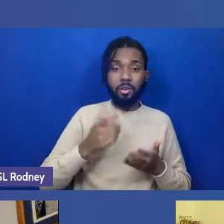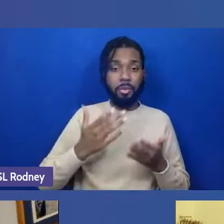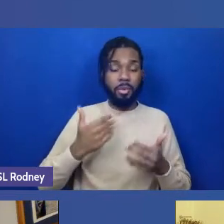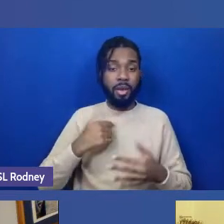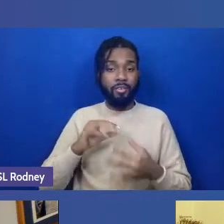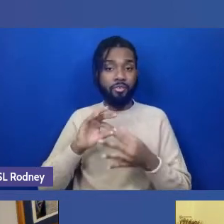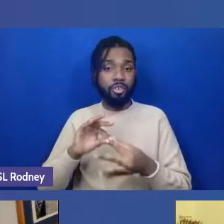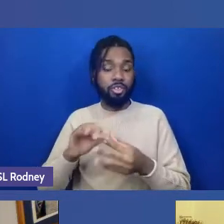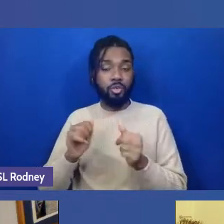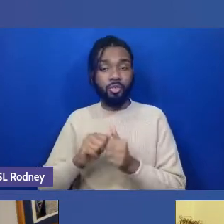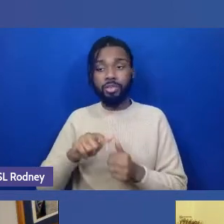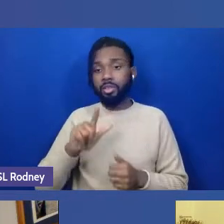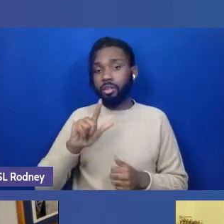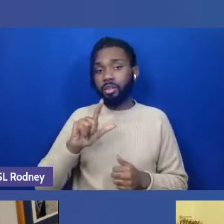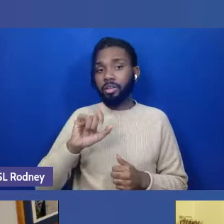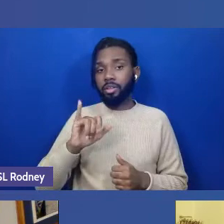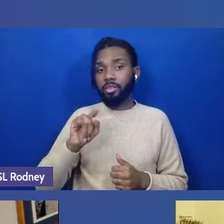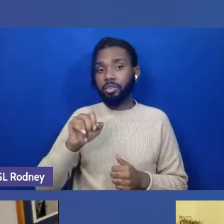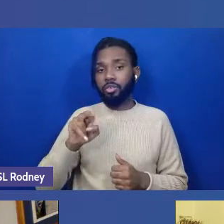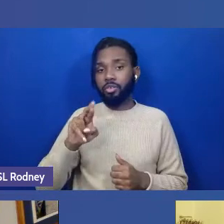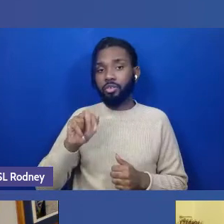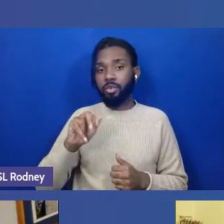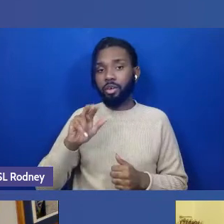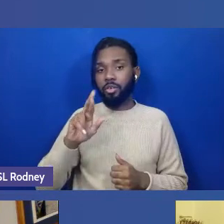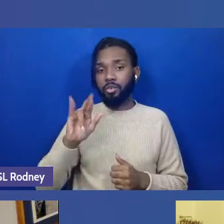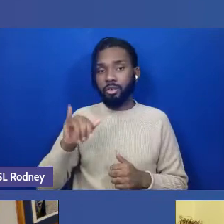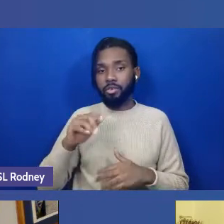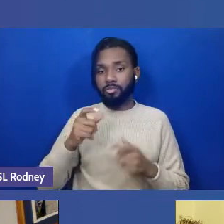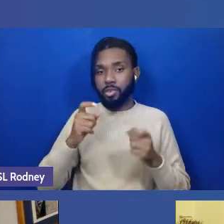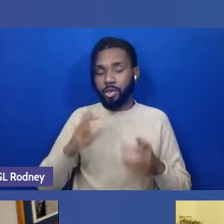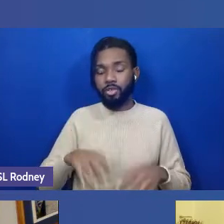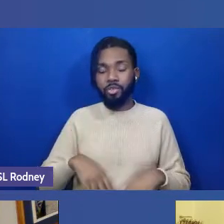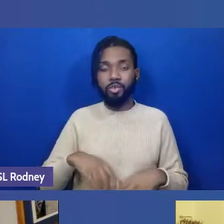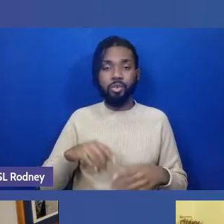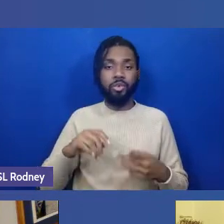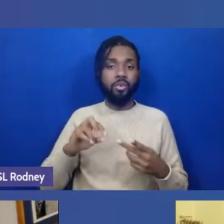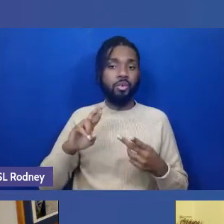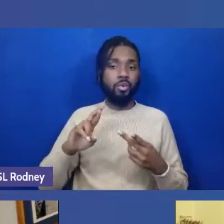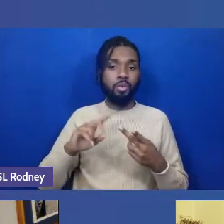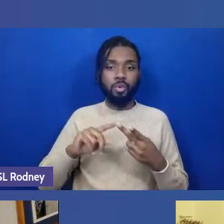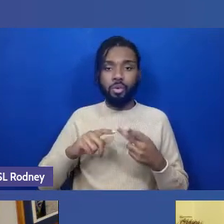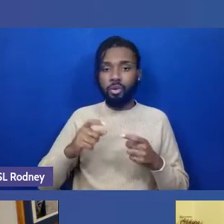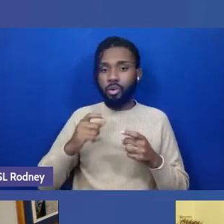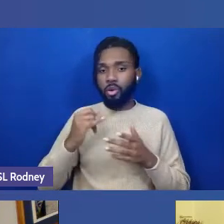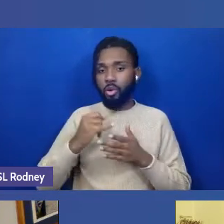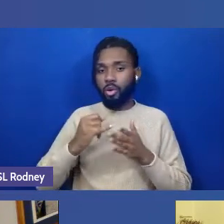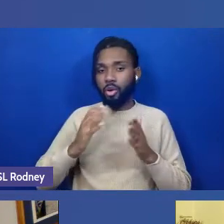literary manager, whether it's a, an artist agent, or, if you're,